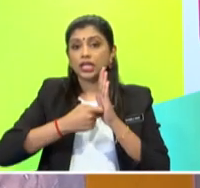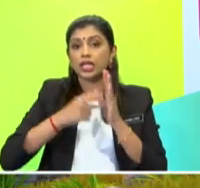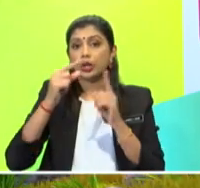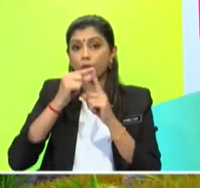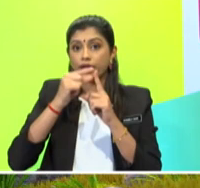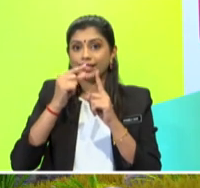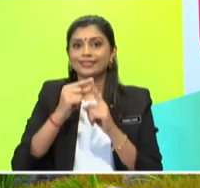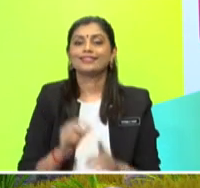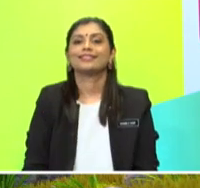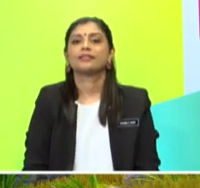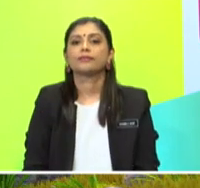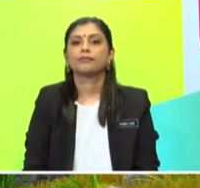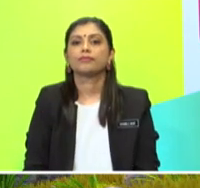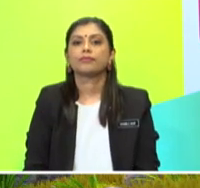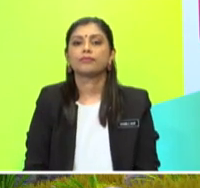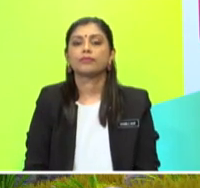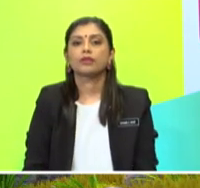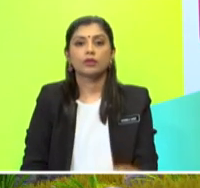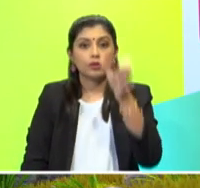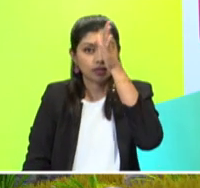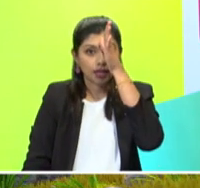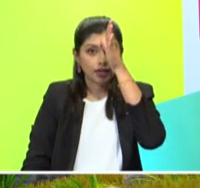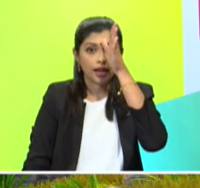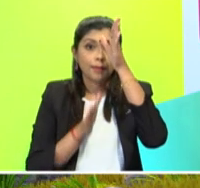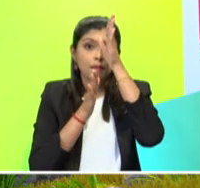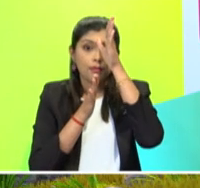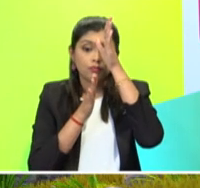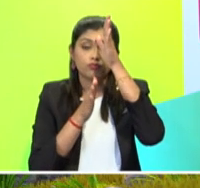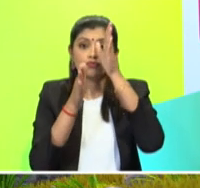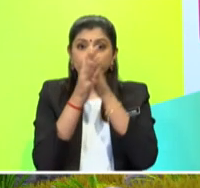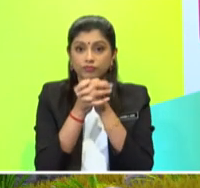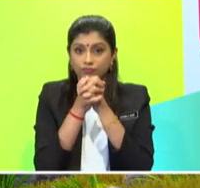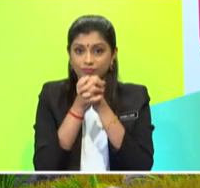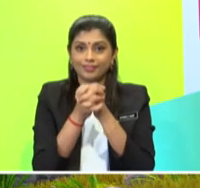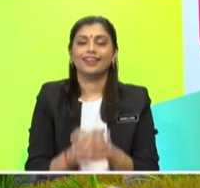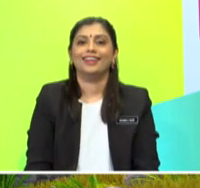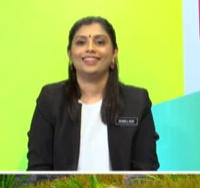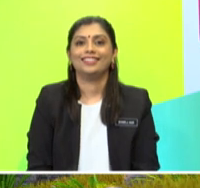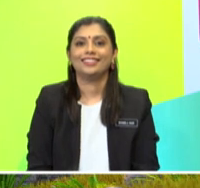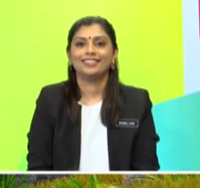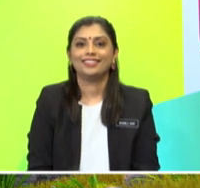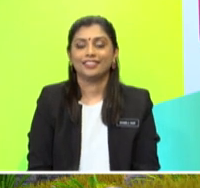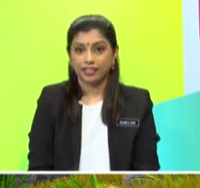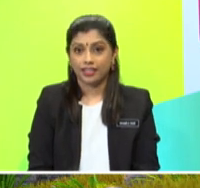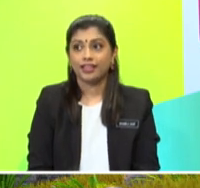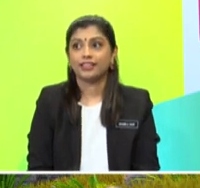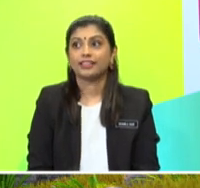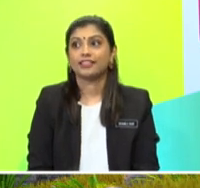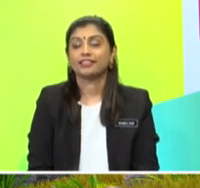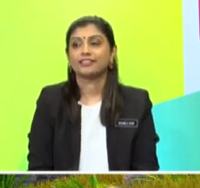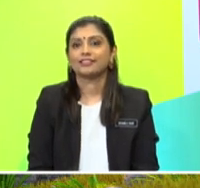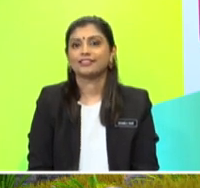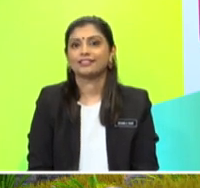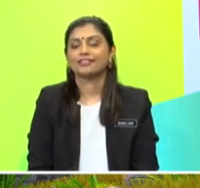to incorporate dad teach mom. Sounds interesting. Mm. We don't have mom teach dad. Mm-hmm. We have dad teach mom because that's the norm.